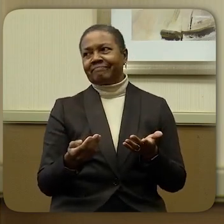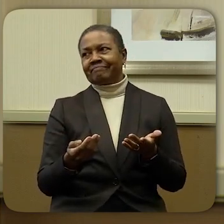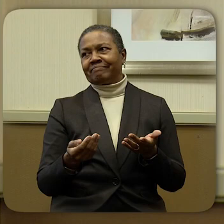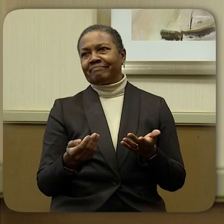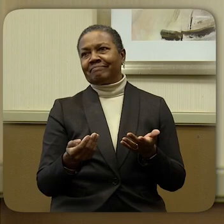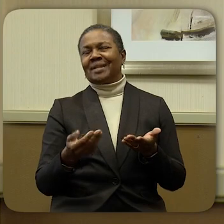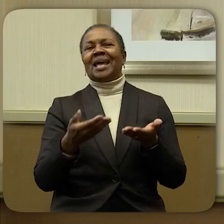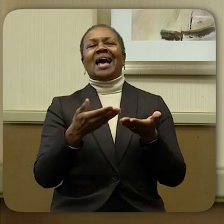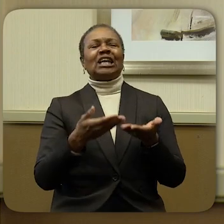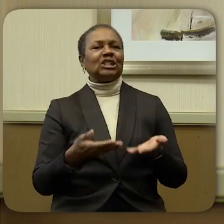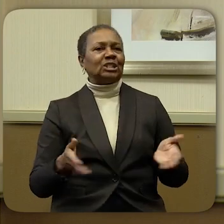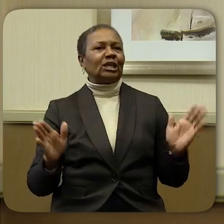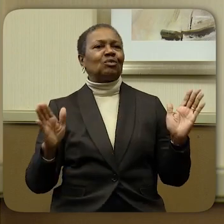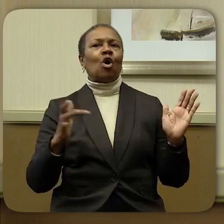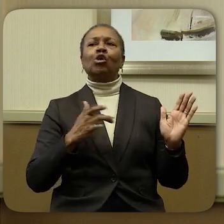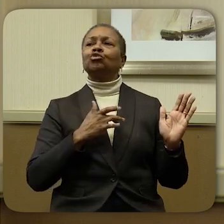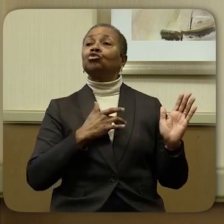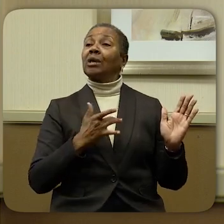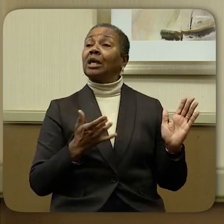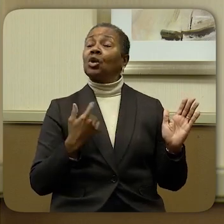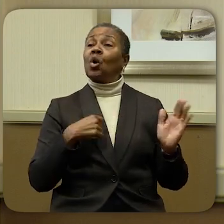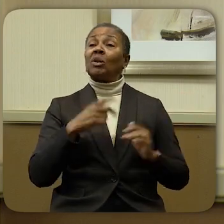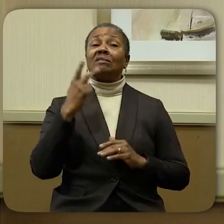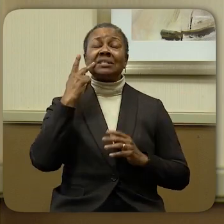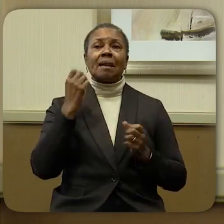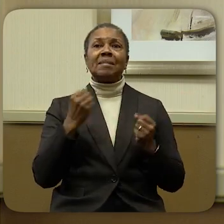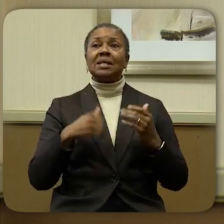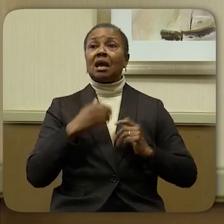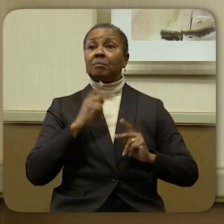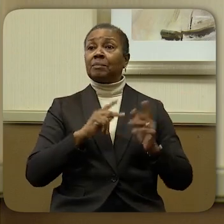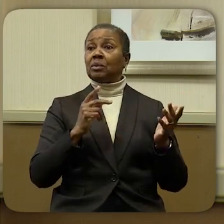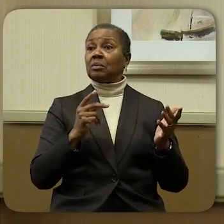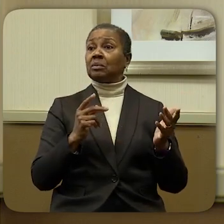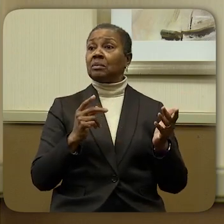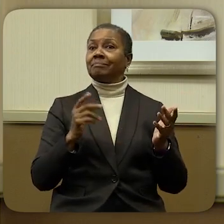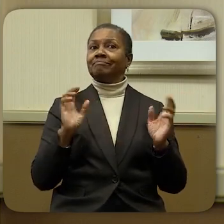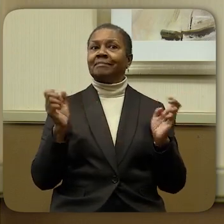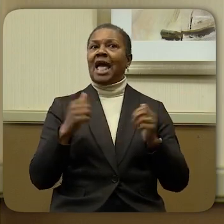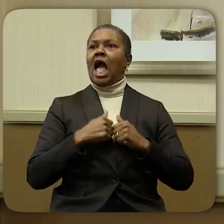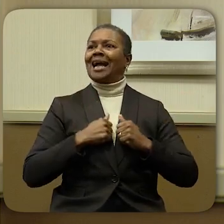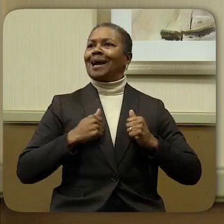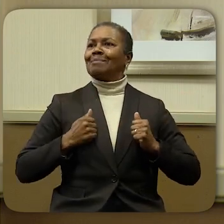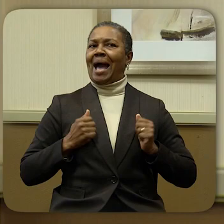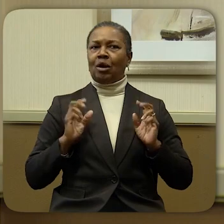just a general trend right away, we have seen so many young people come out as